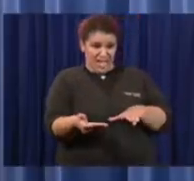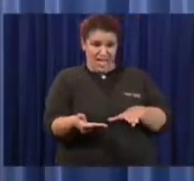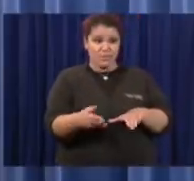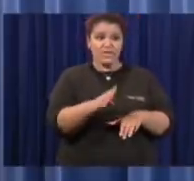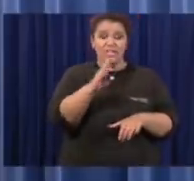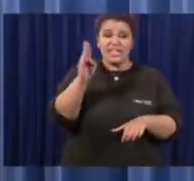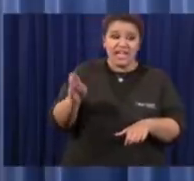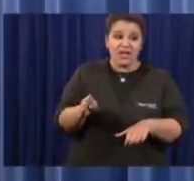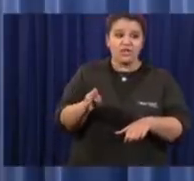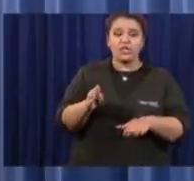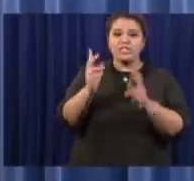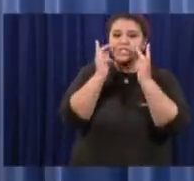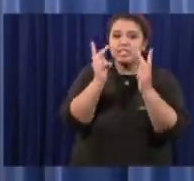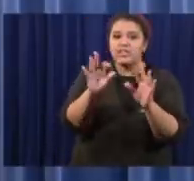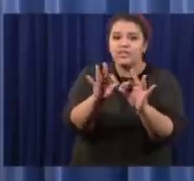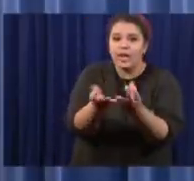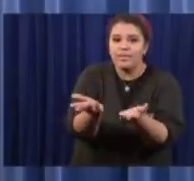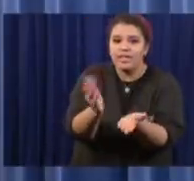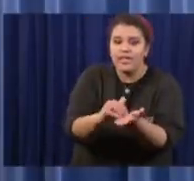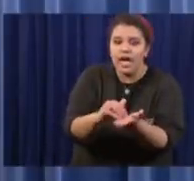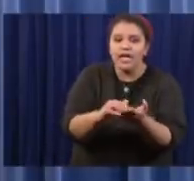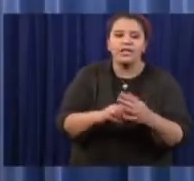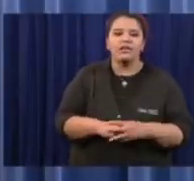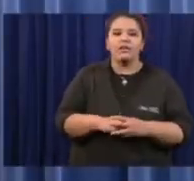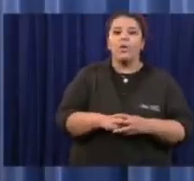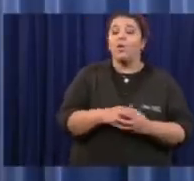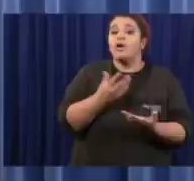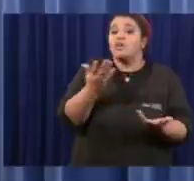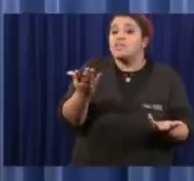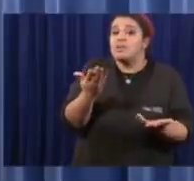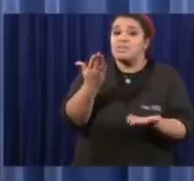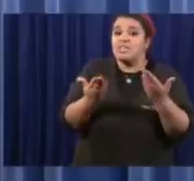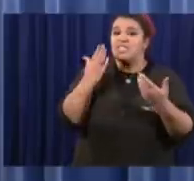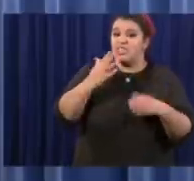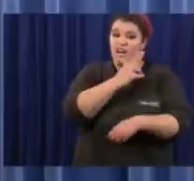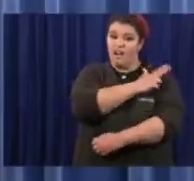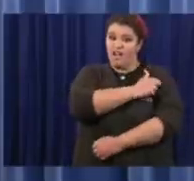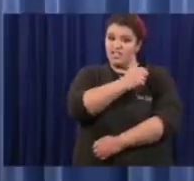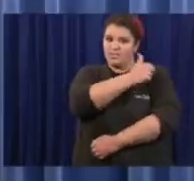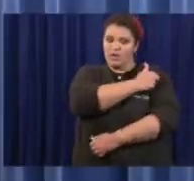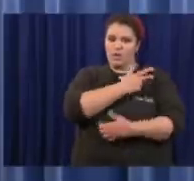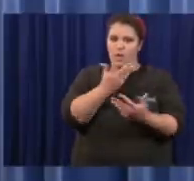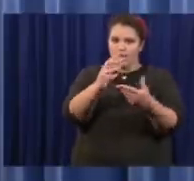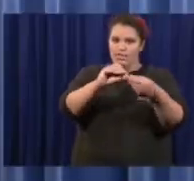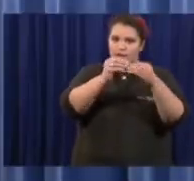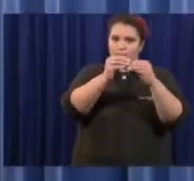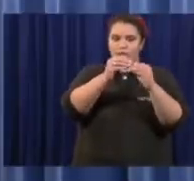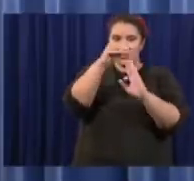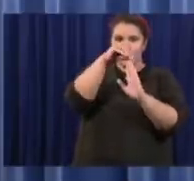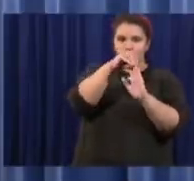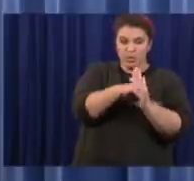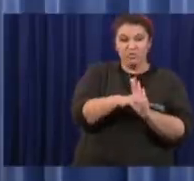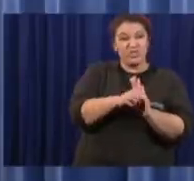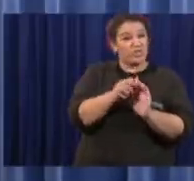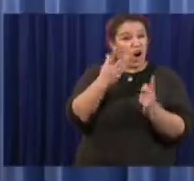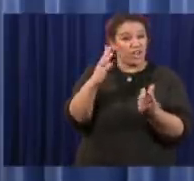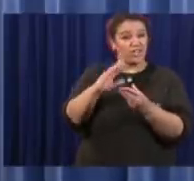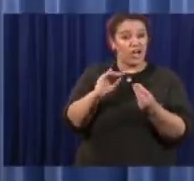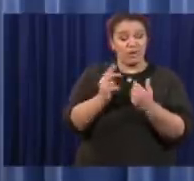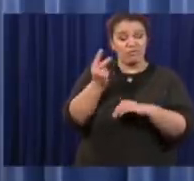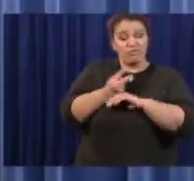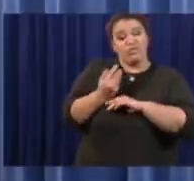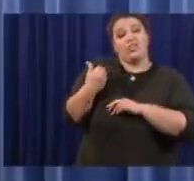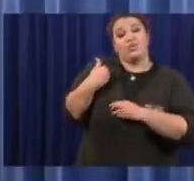it the 2-week decline in hospitalizations that you talked about on national TV just a couple days ago? So what direct evidence can you point viewers to